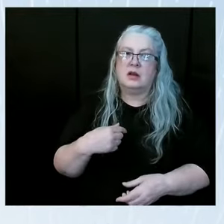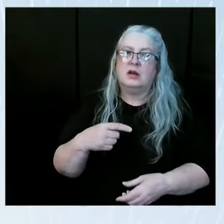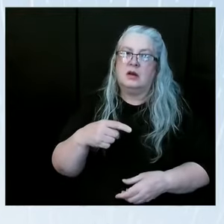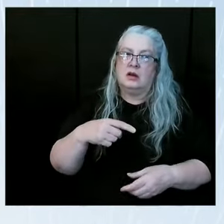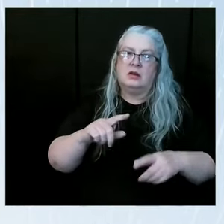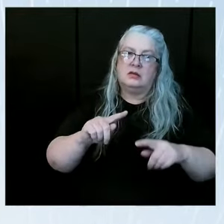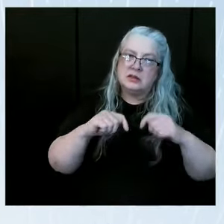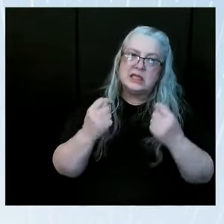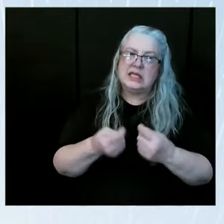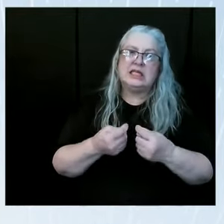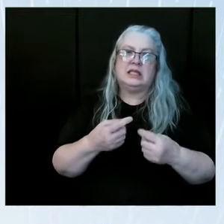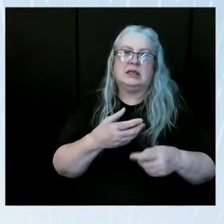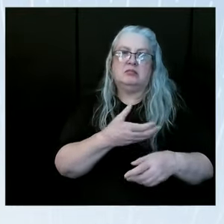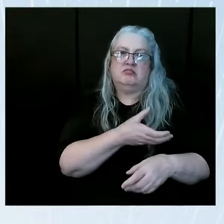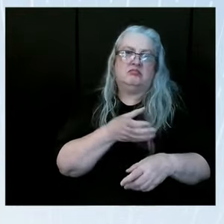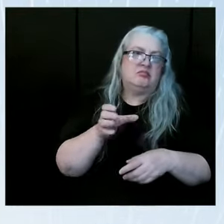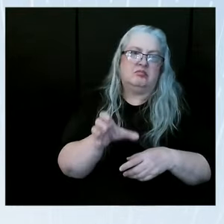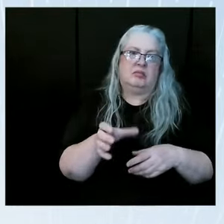Human Services.